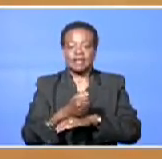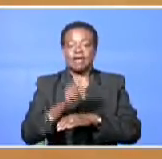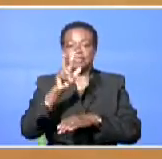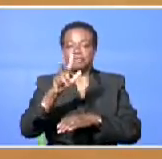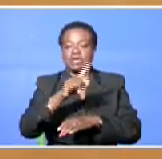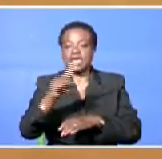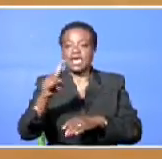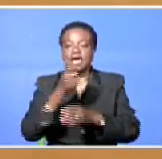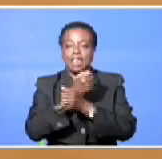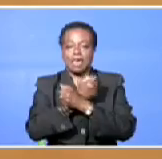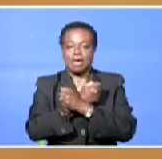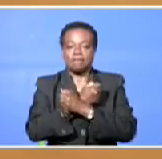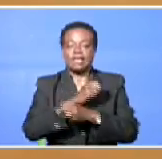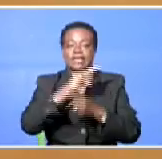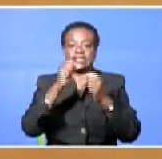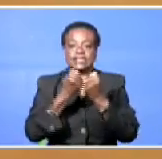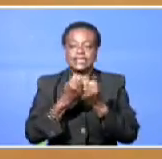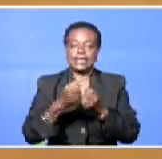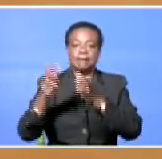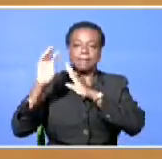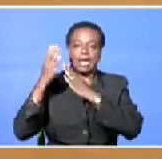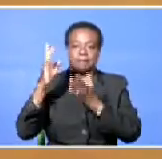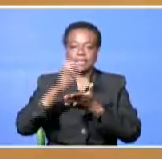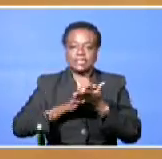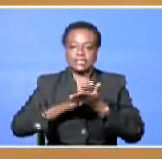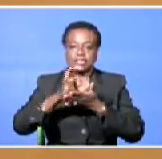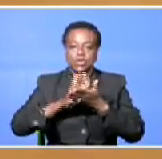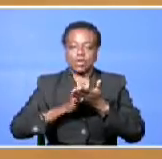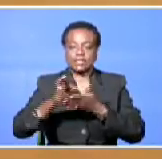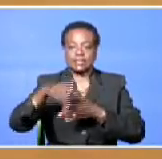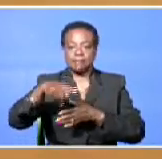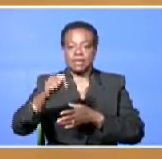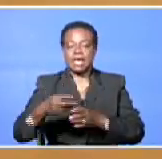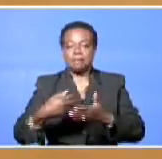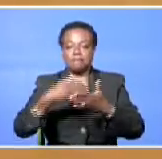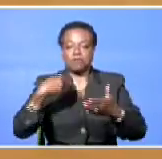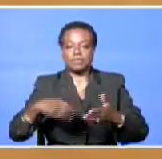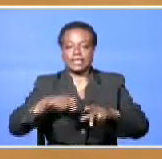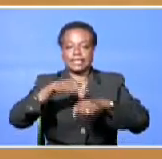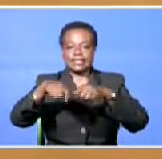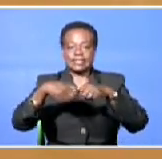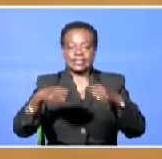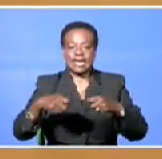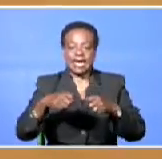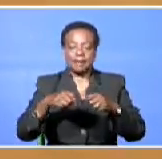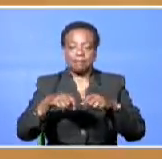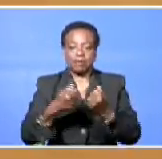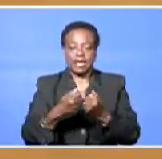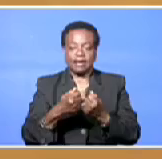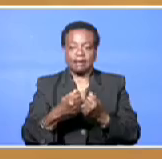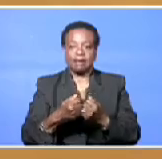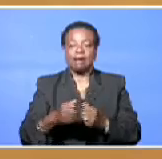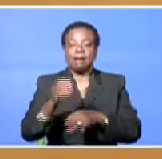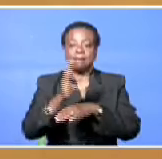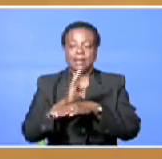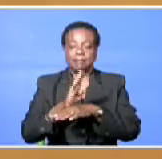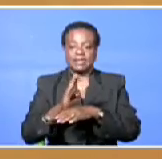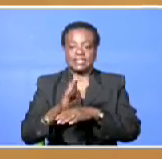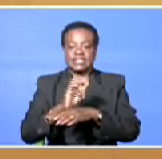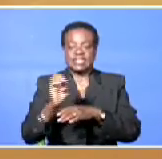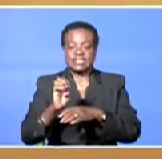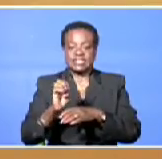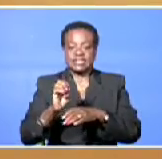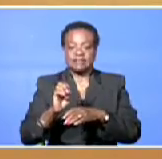Team Bahamas actually squandered a couple of match points before this one went to a tiebreak. Barbados East took the tiebreak 7-1